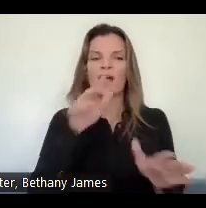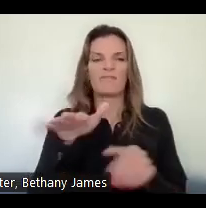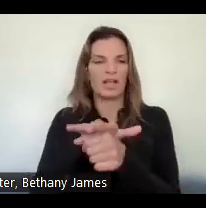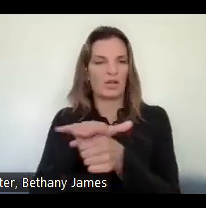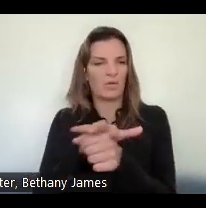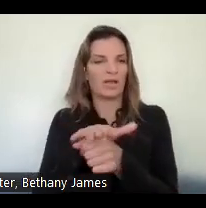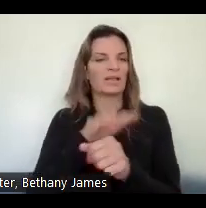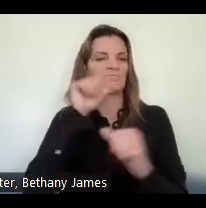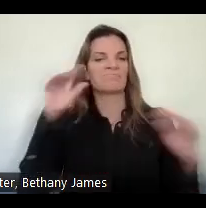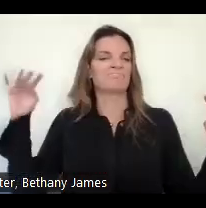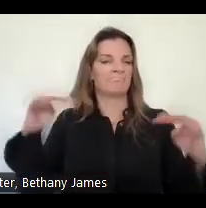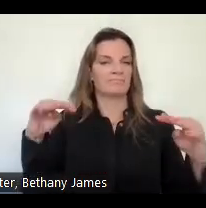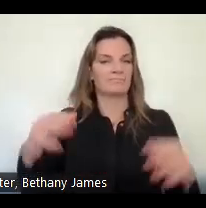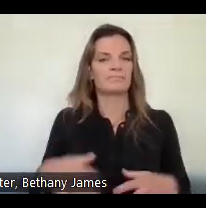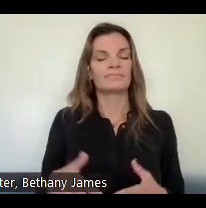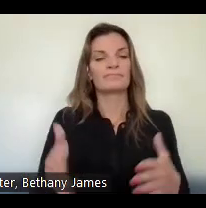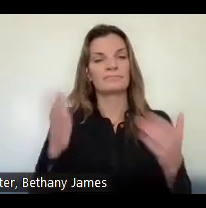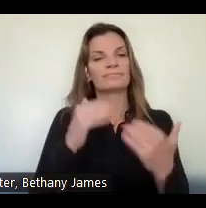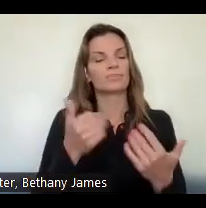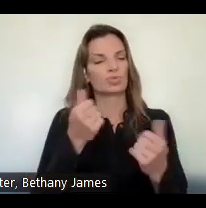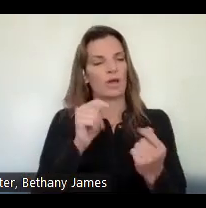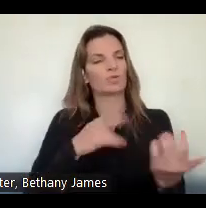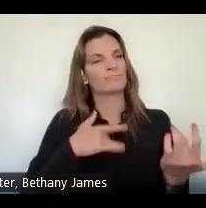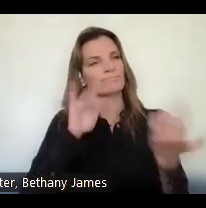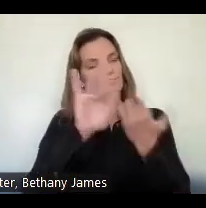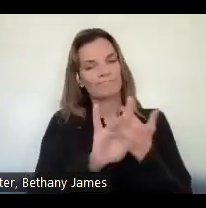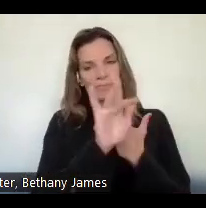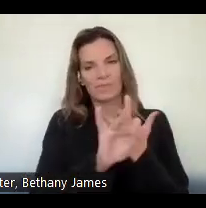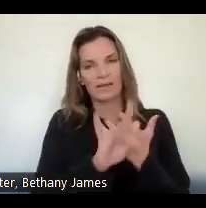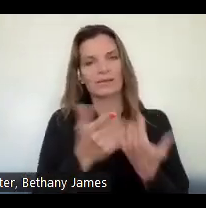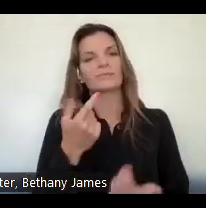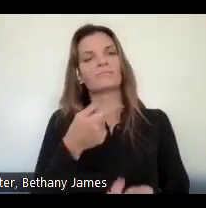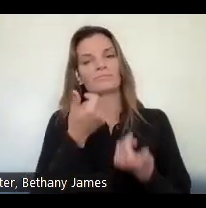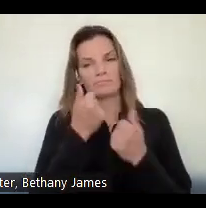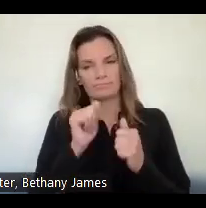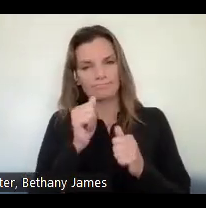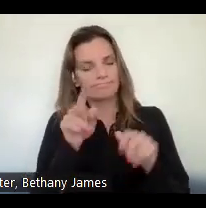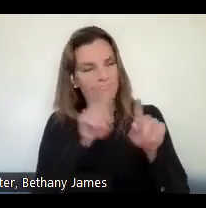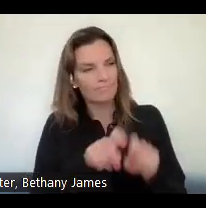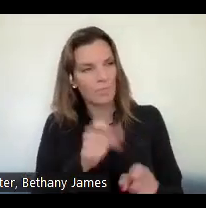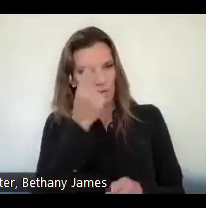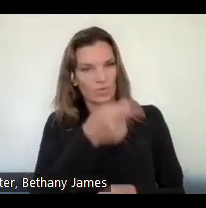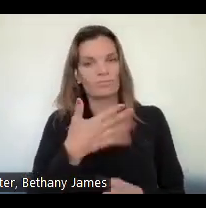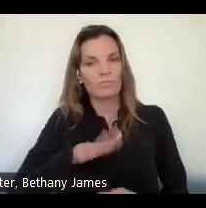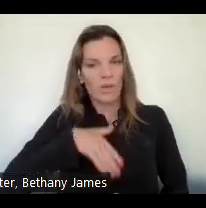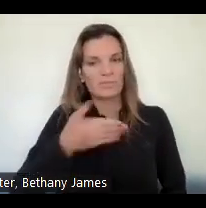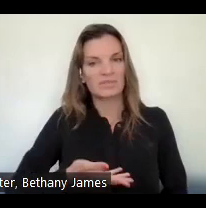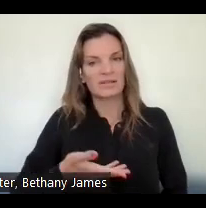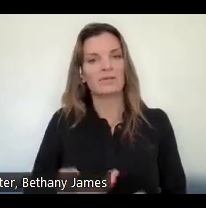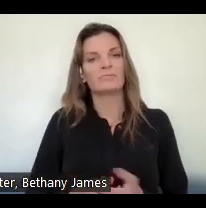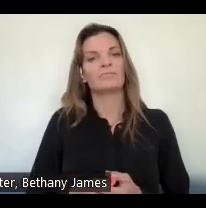possible. Being empathetic and letting them know you understand they're upset. Respecting their personal